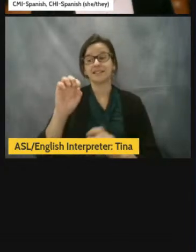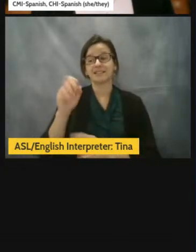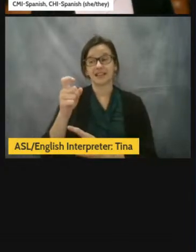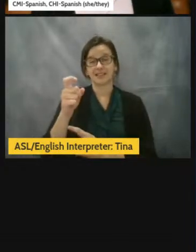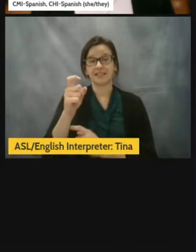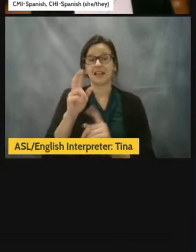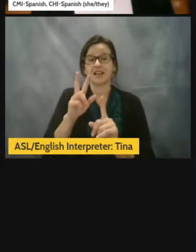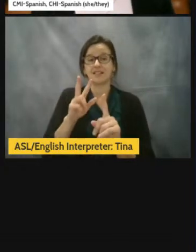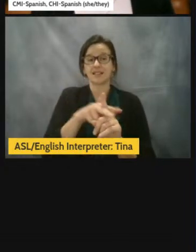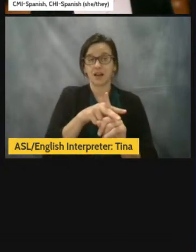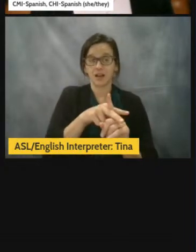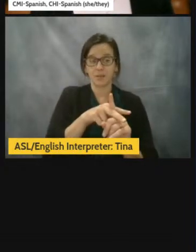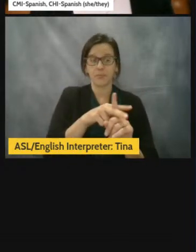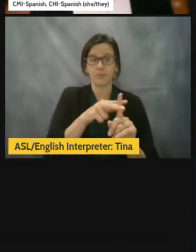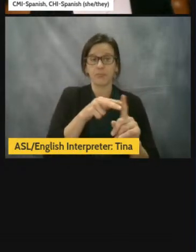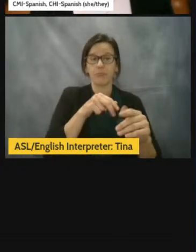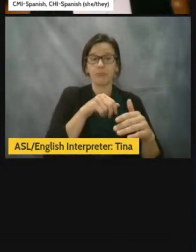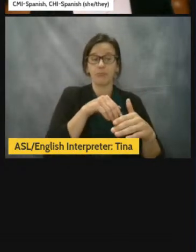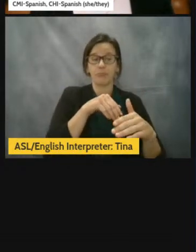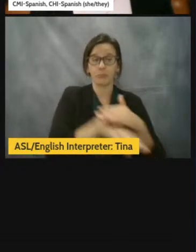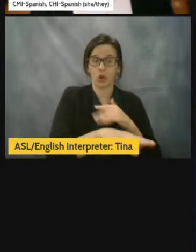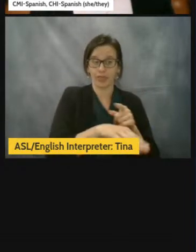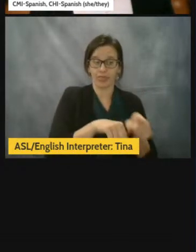based on external anatomy.